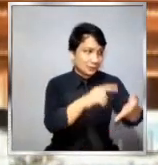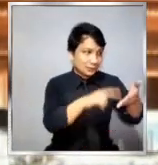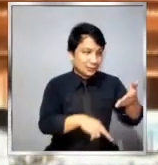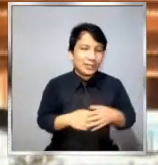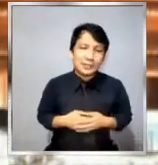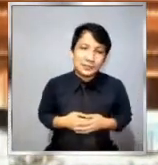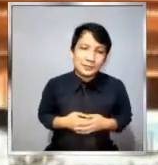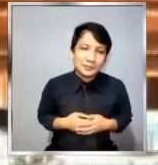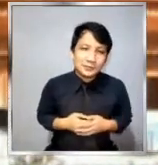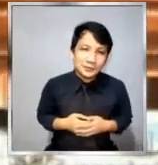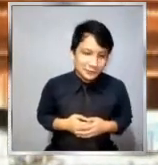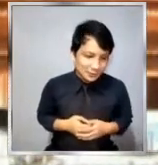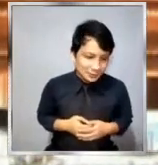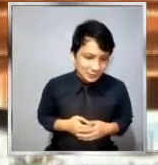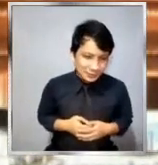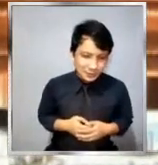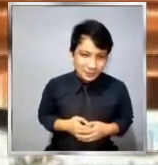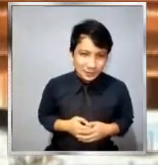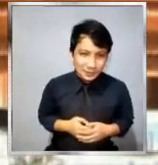May rerouting route, so